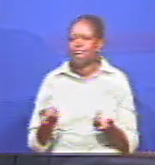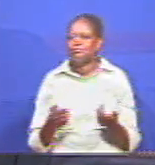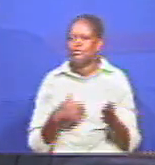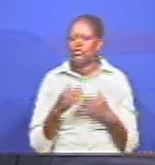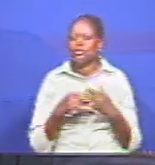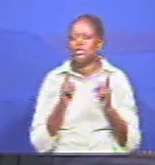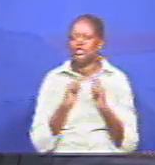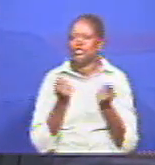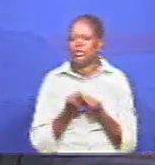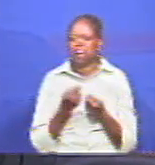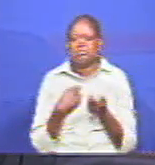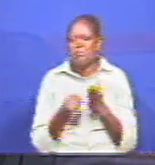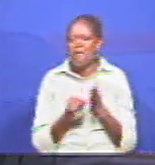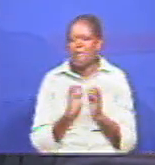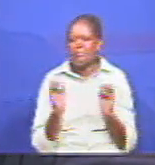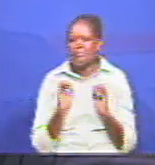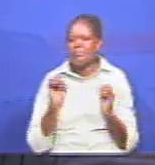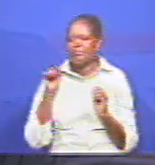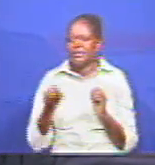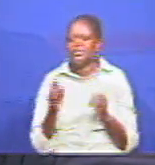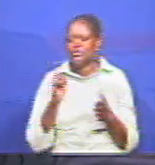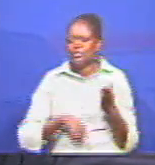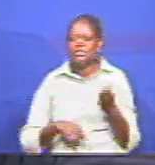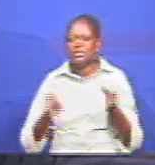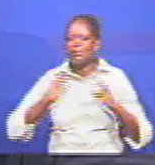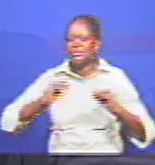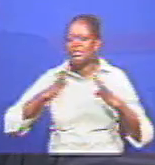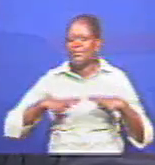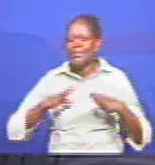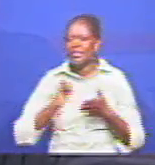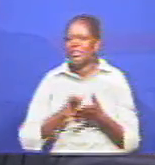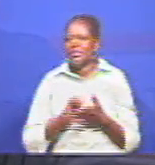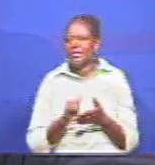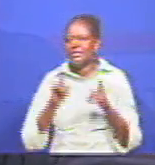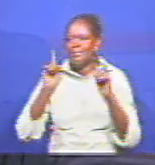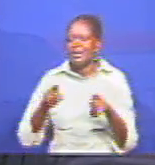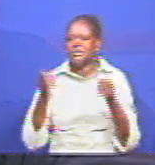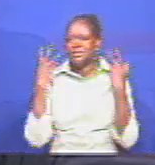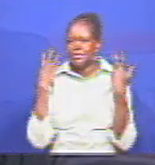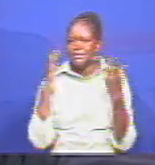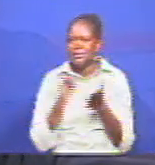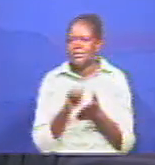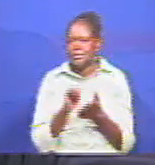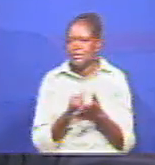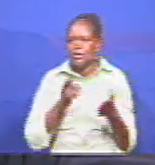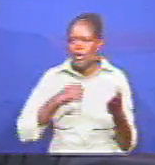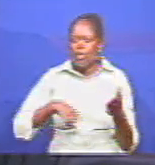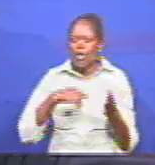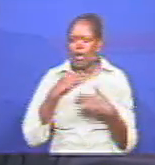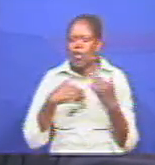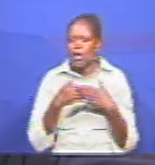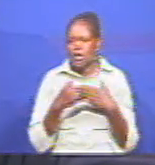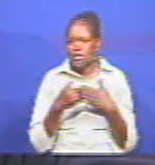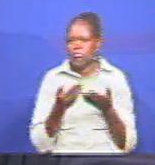tribes. Yeah. I have no problem, and this is what I'm teaching the people, that sure. they should understand that we are all